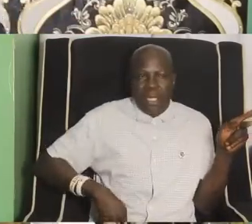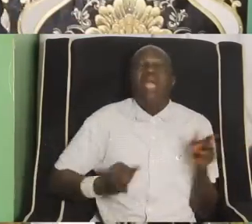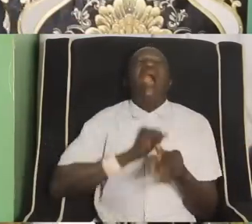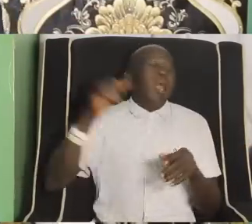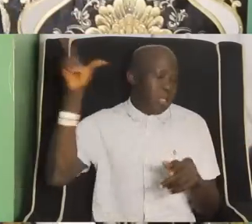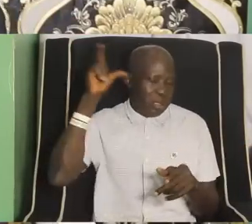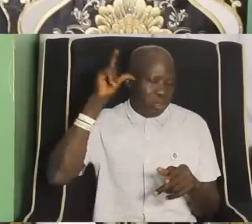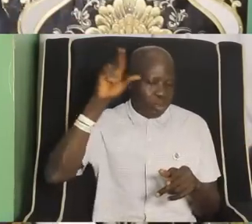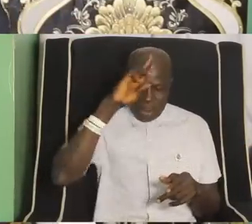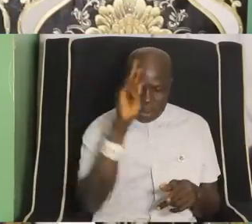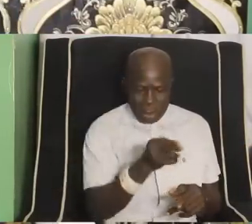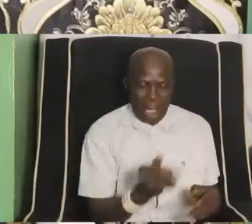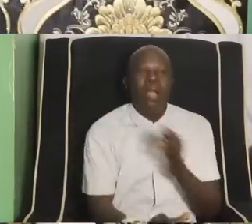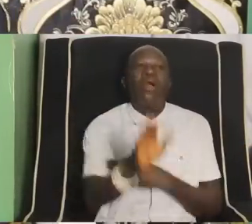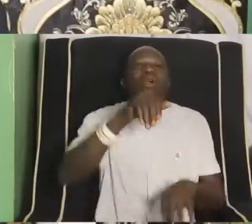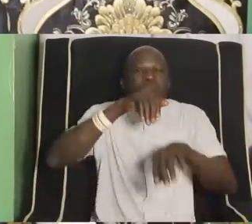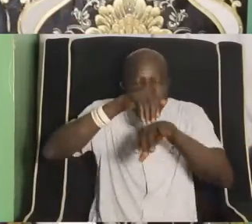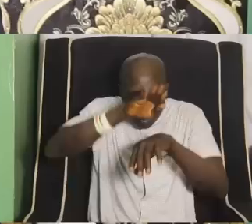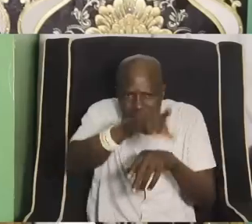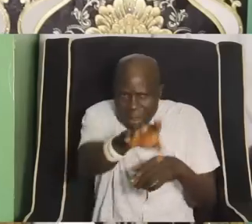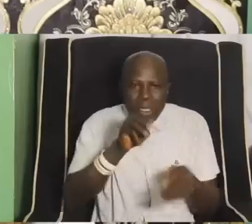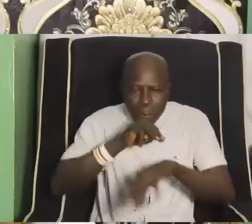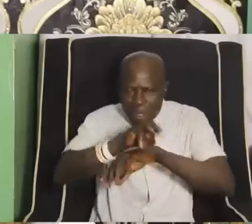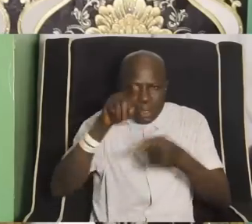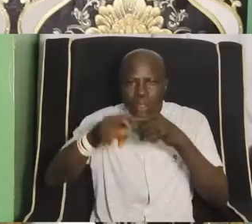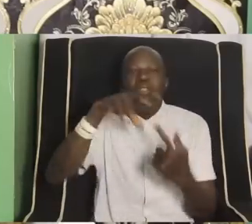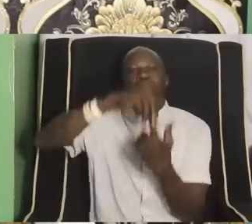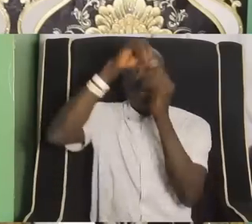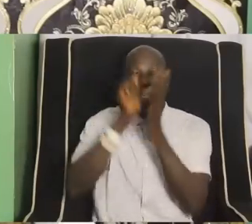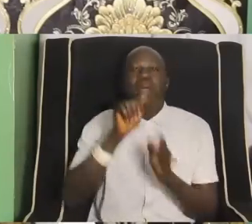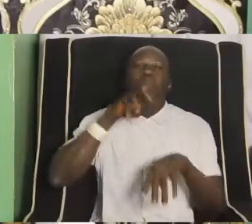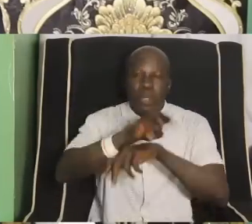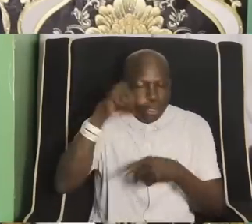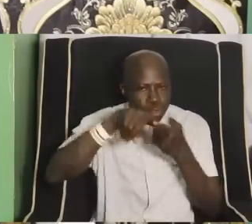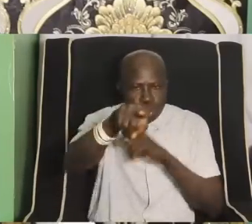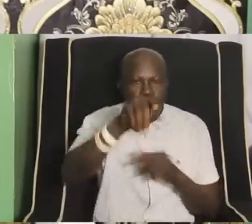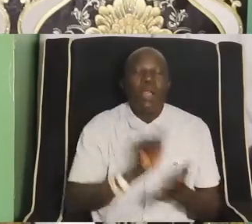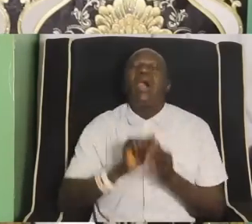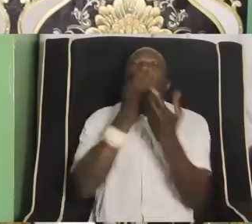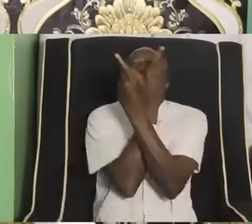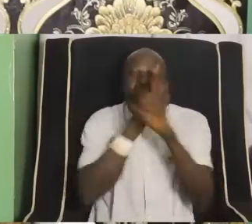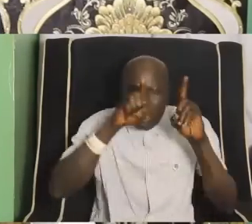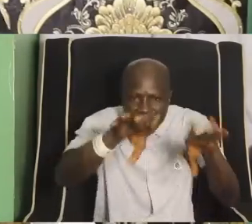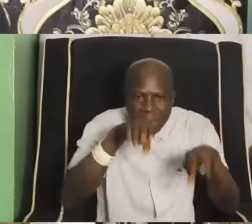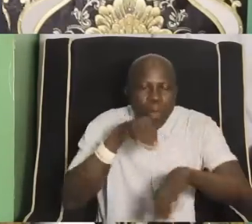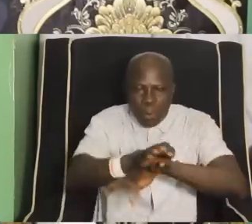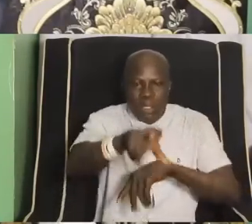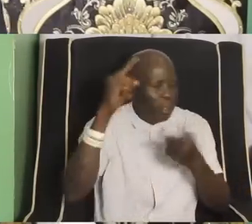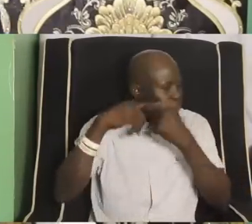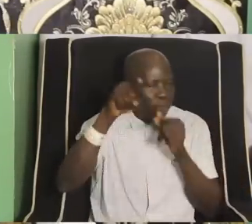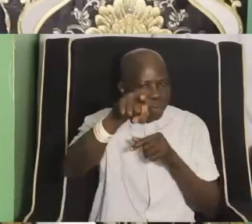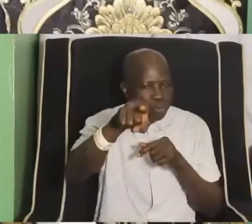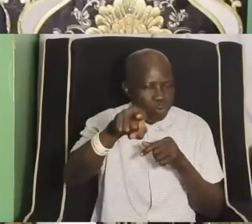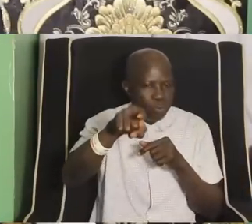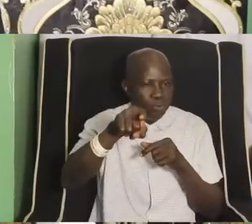gbo mi sir. Listen to me sir. Oluwa ran mi ni se pata. The Lord sent me a special message. And I'm delivering the message. And I